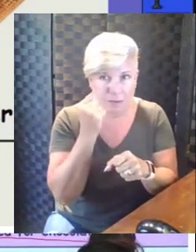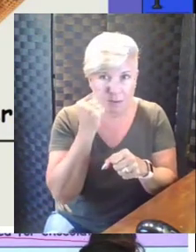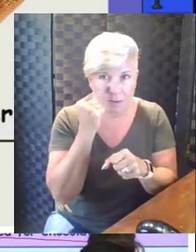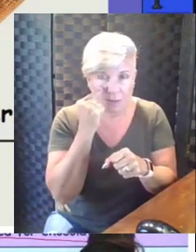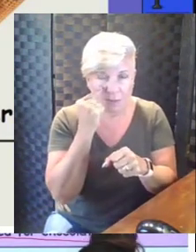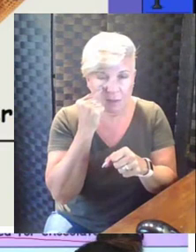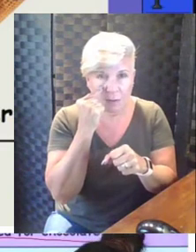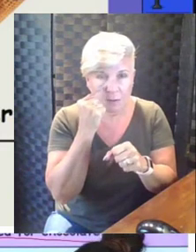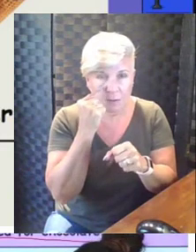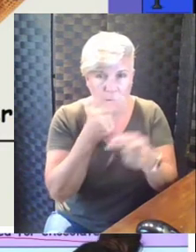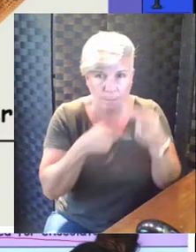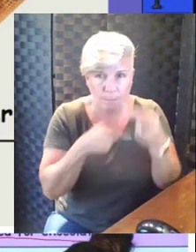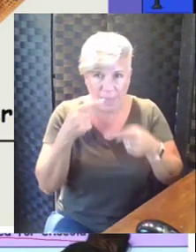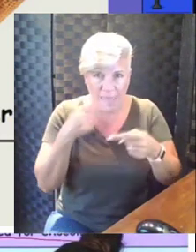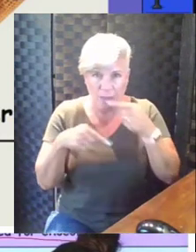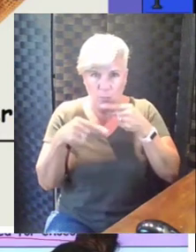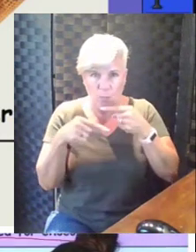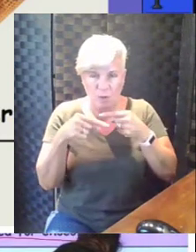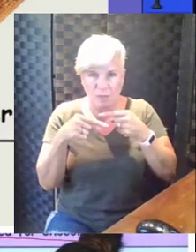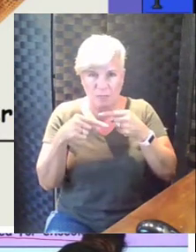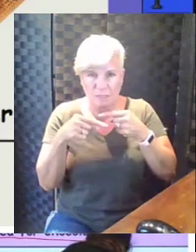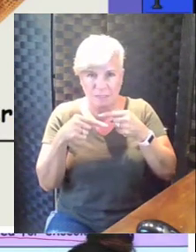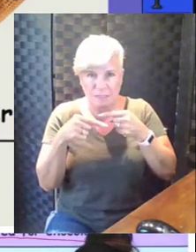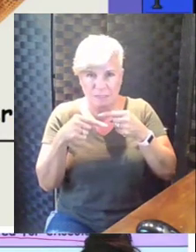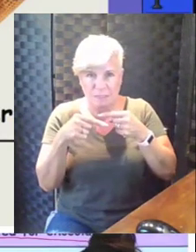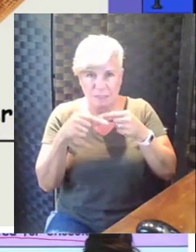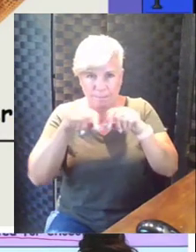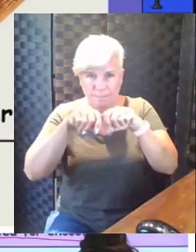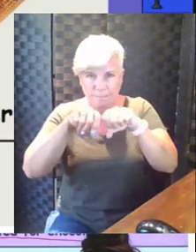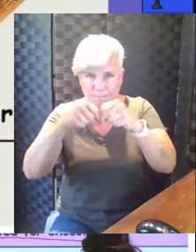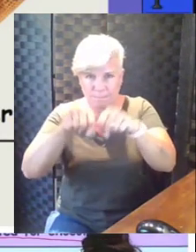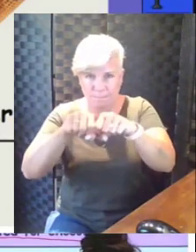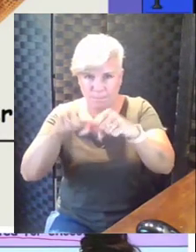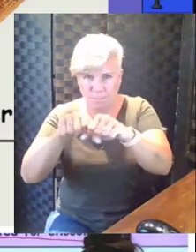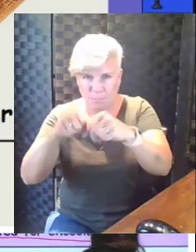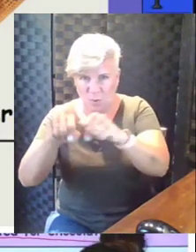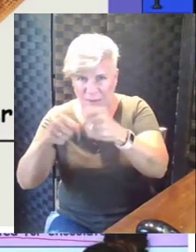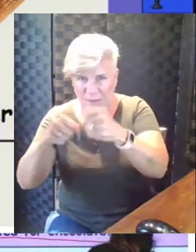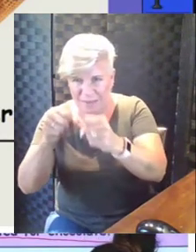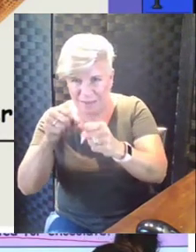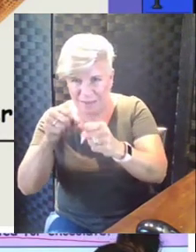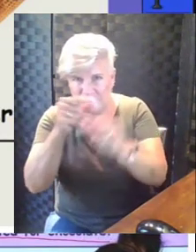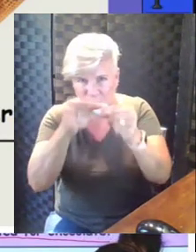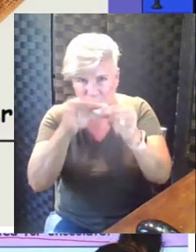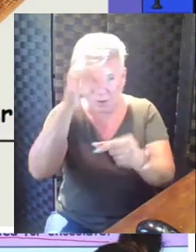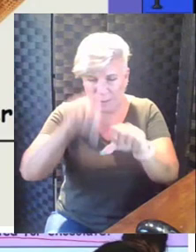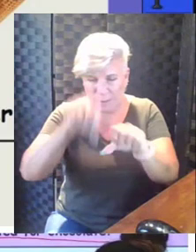it could work backwards? Could we ungroup a 10 and smash it into 10 ones?